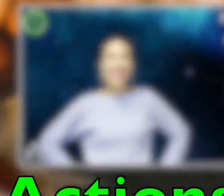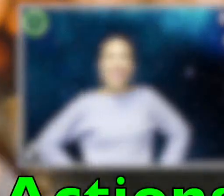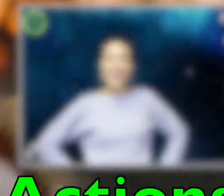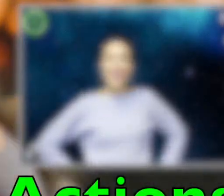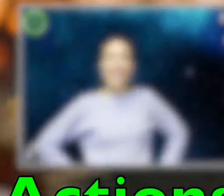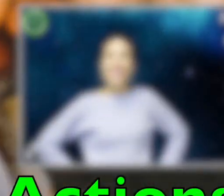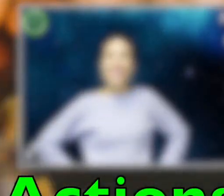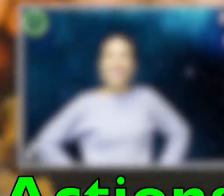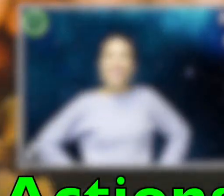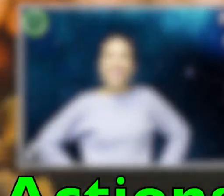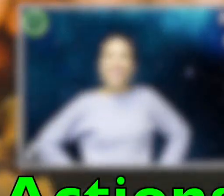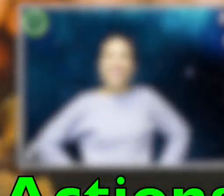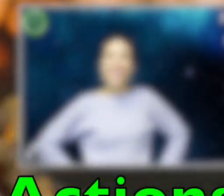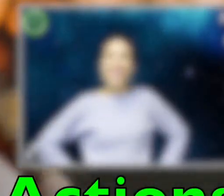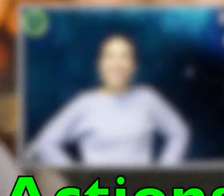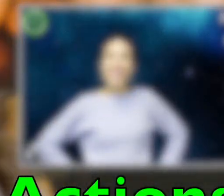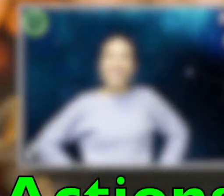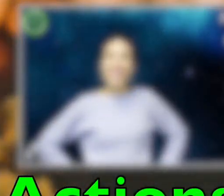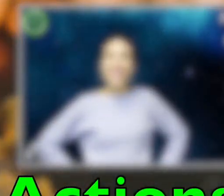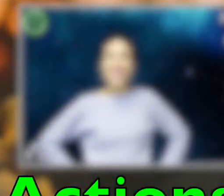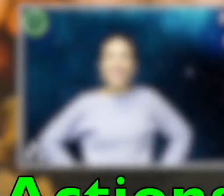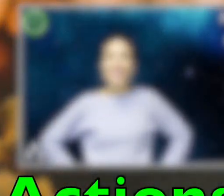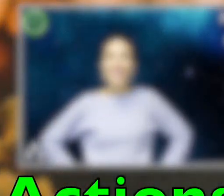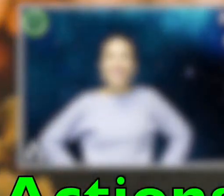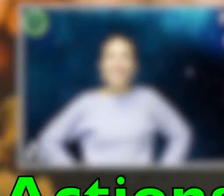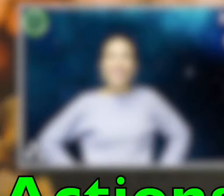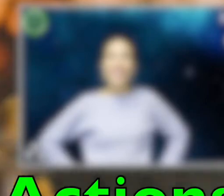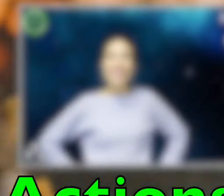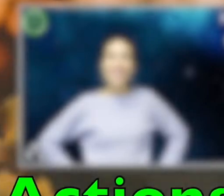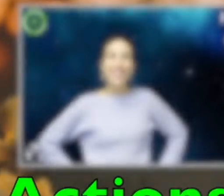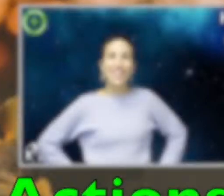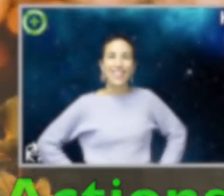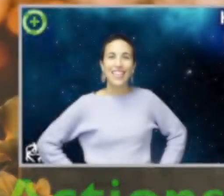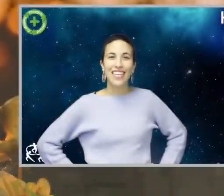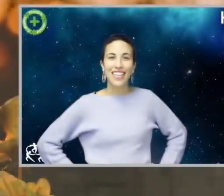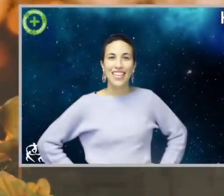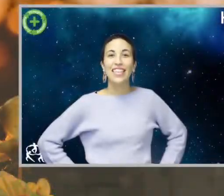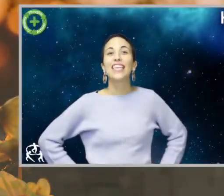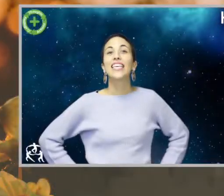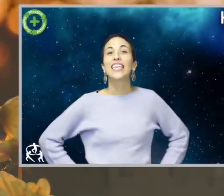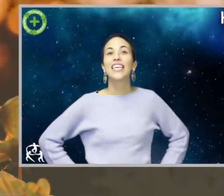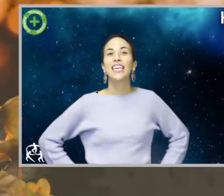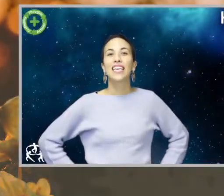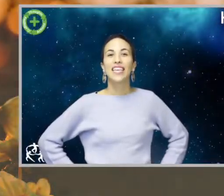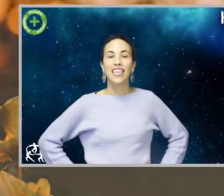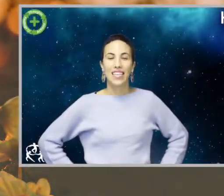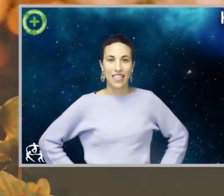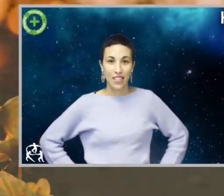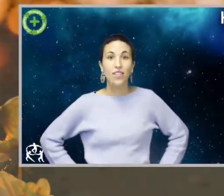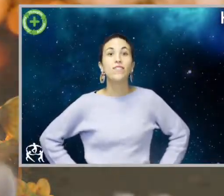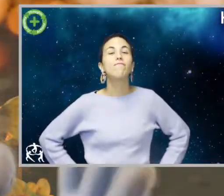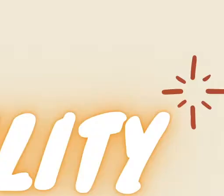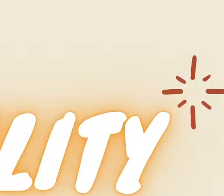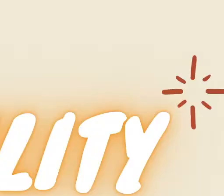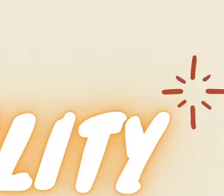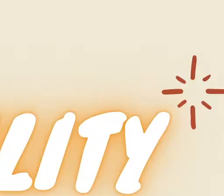Now, once again, boys and girls, humility means the ability to consider.